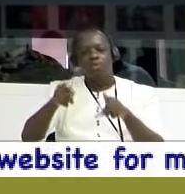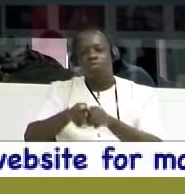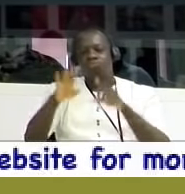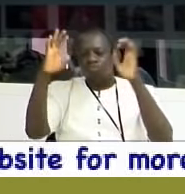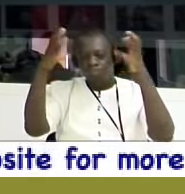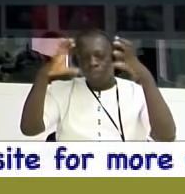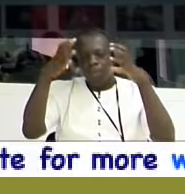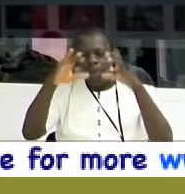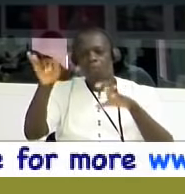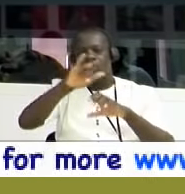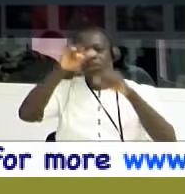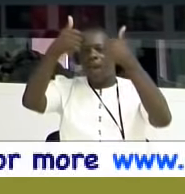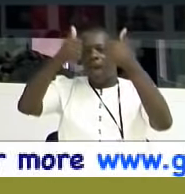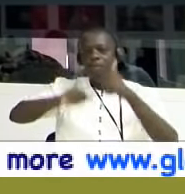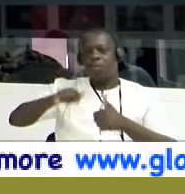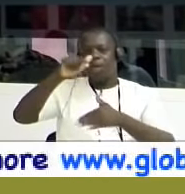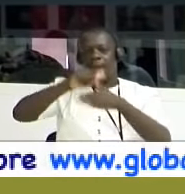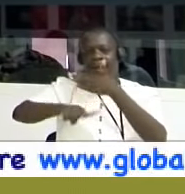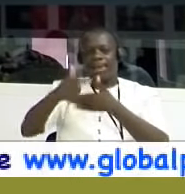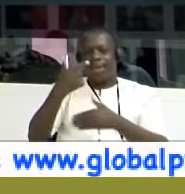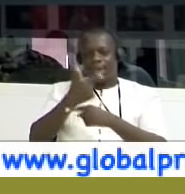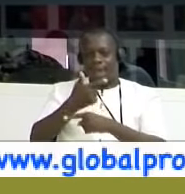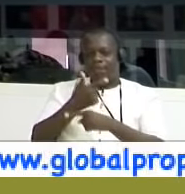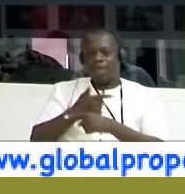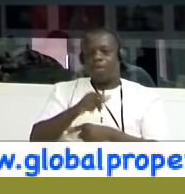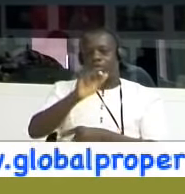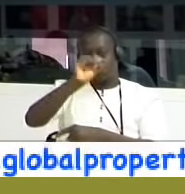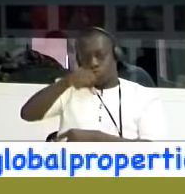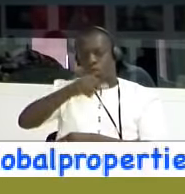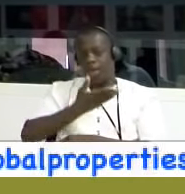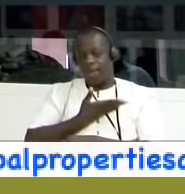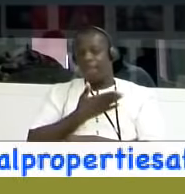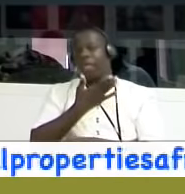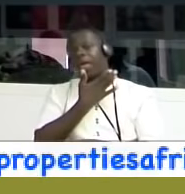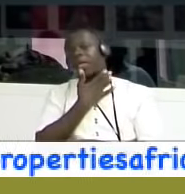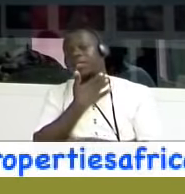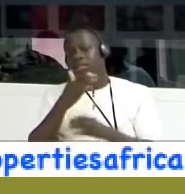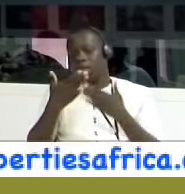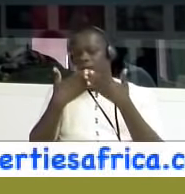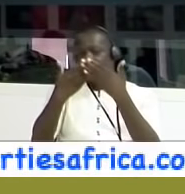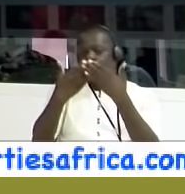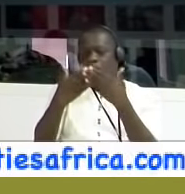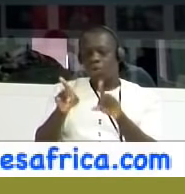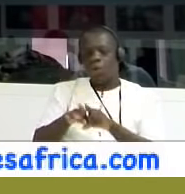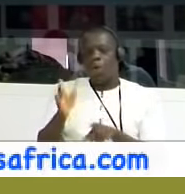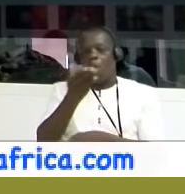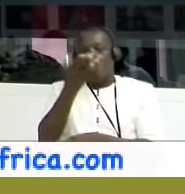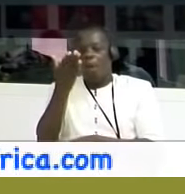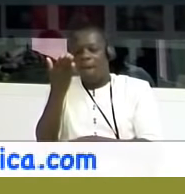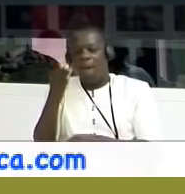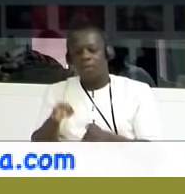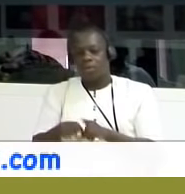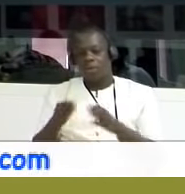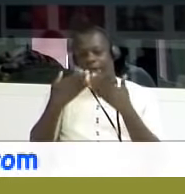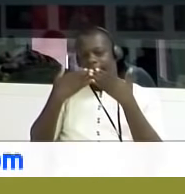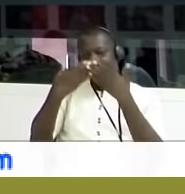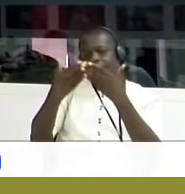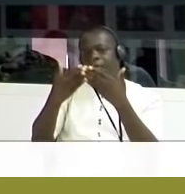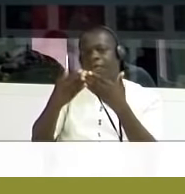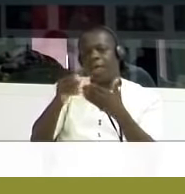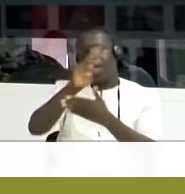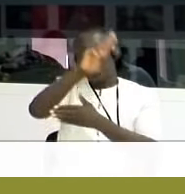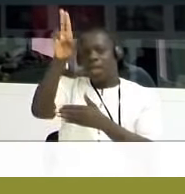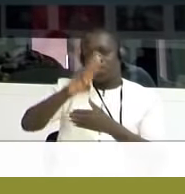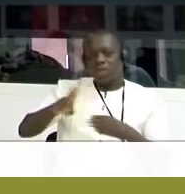that presumably is something you would have access to, where it was necessary to, of course, inform cabinet or